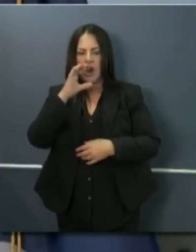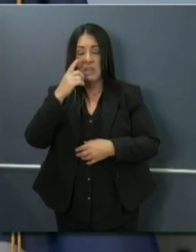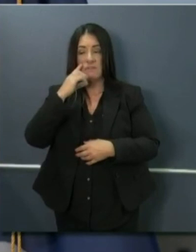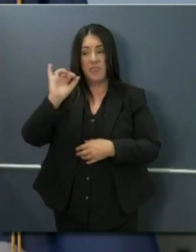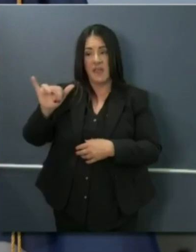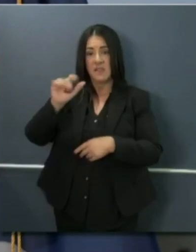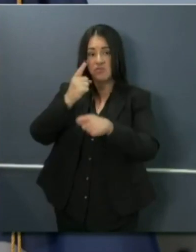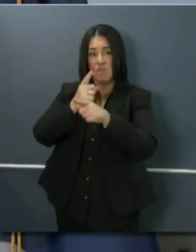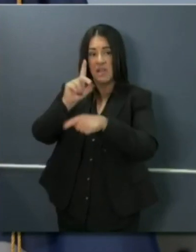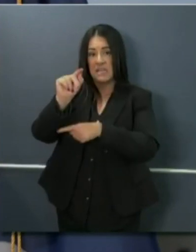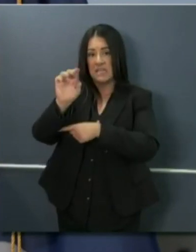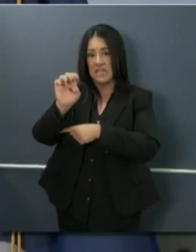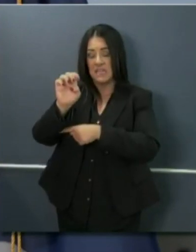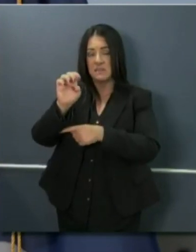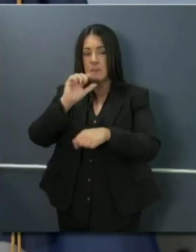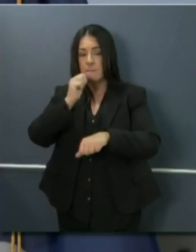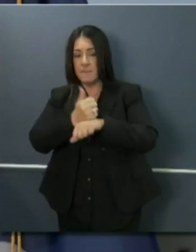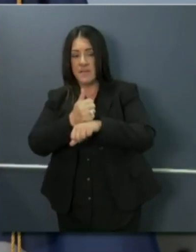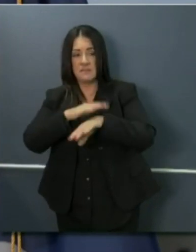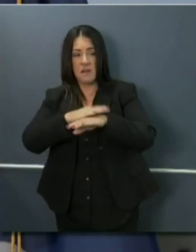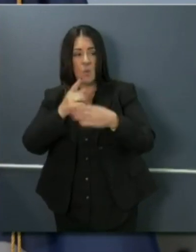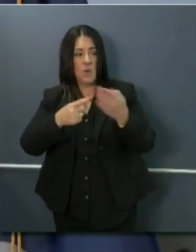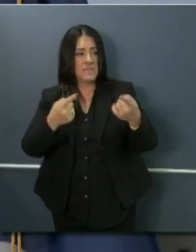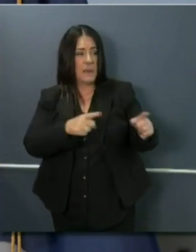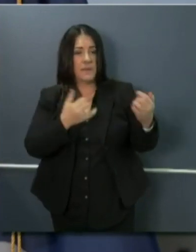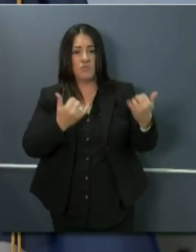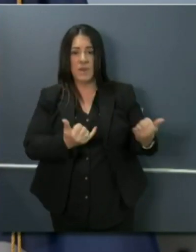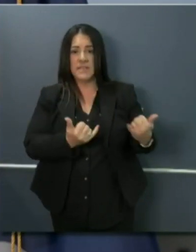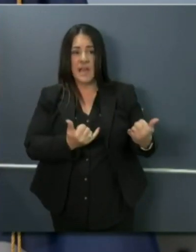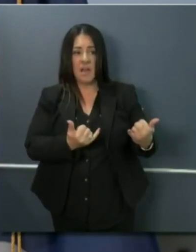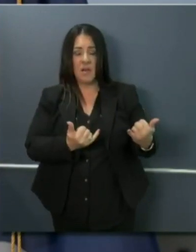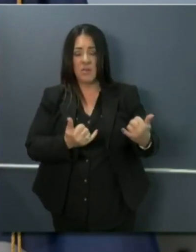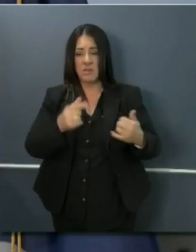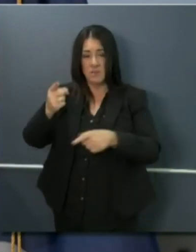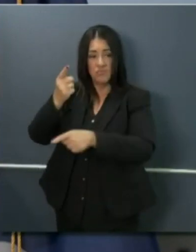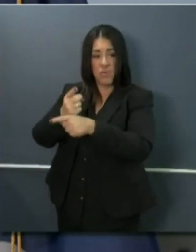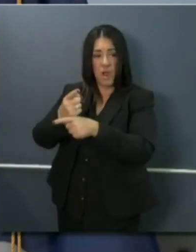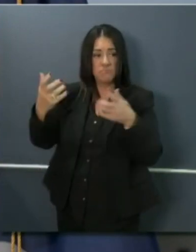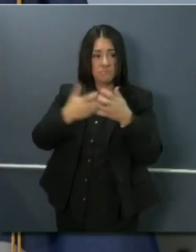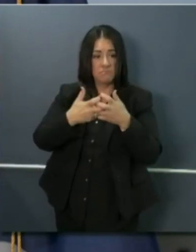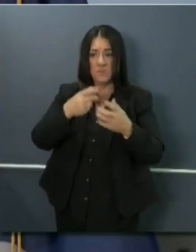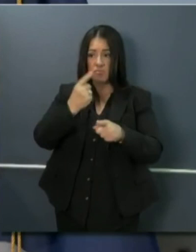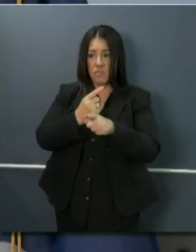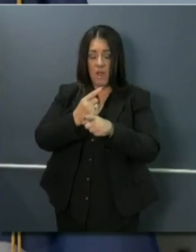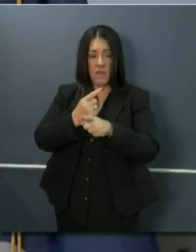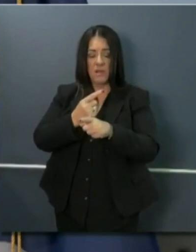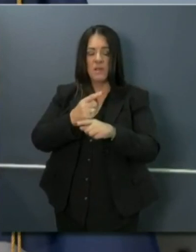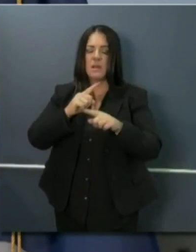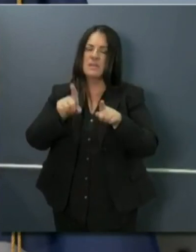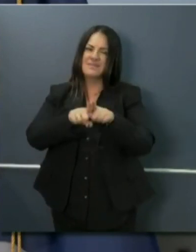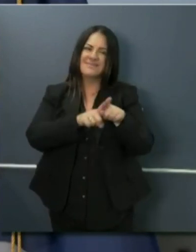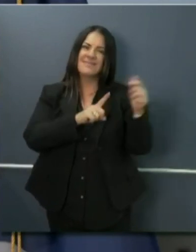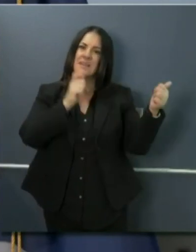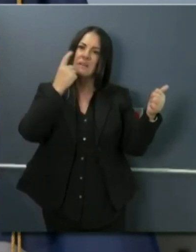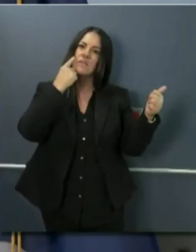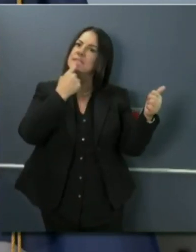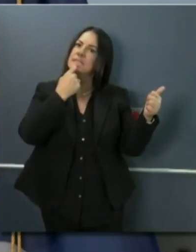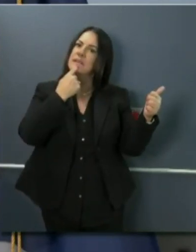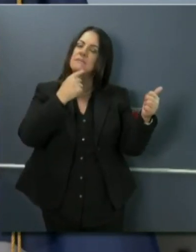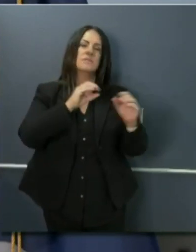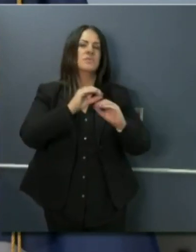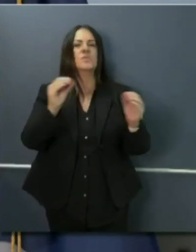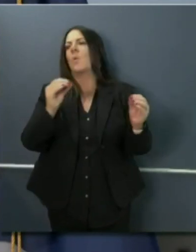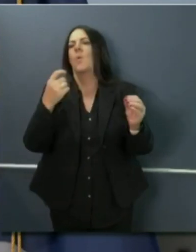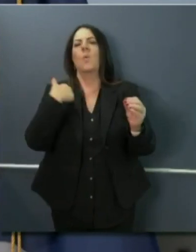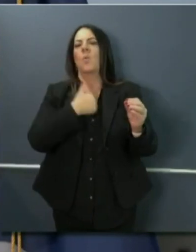dates based on the conditions on the ground. And as the governor said, this is not, there is no effort here